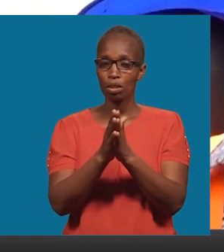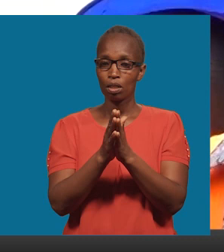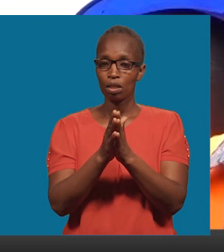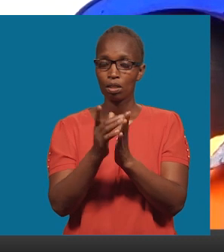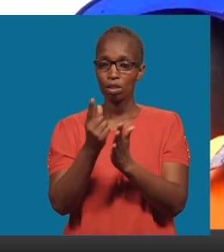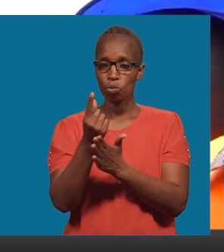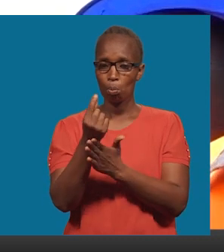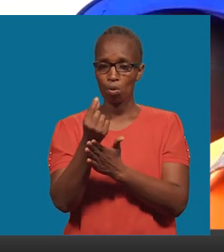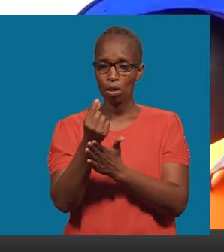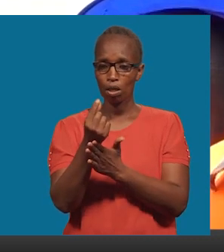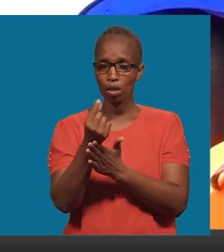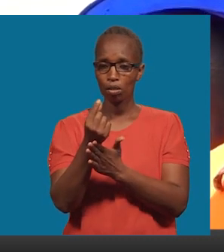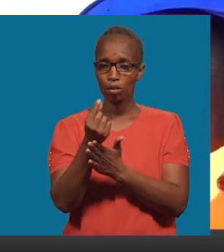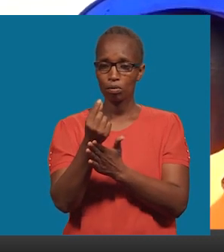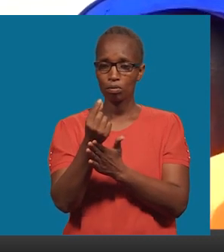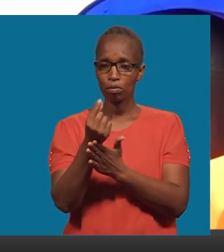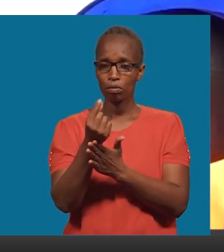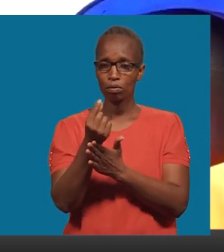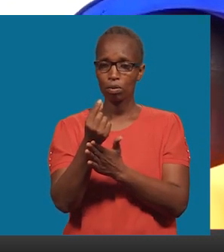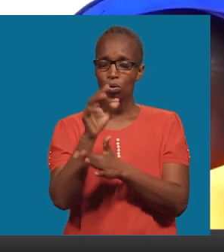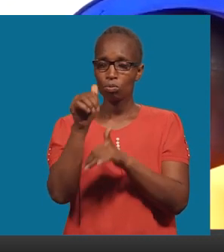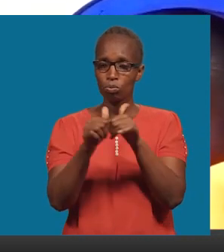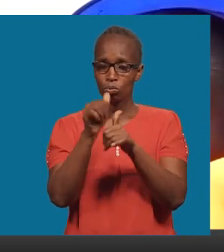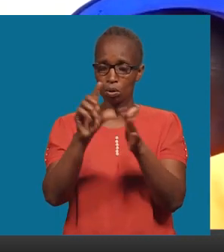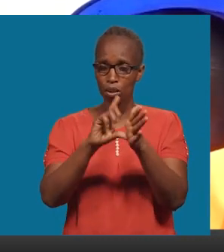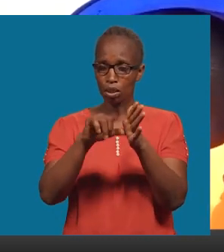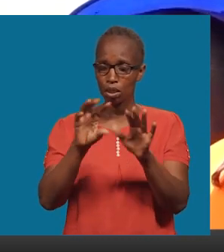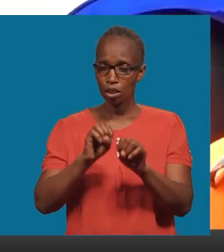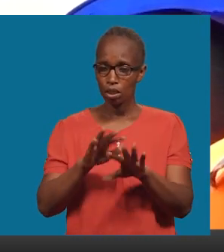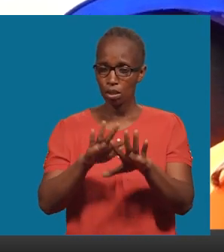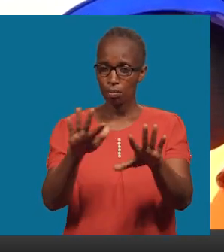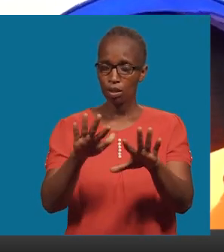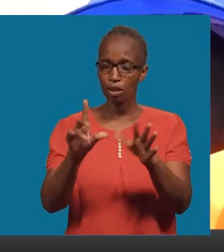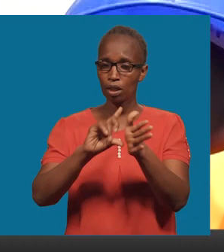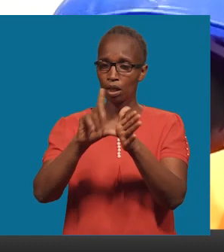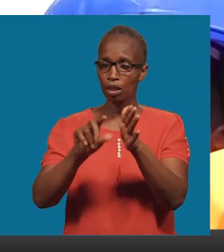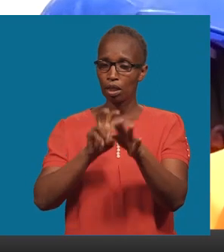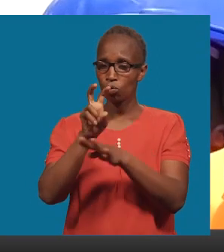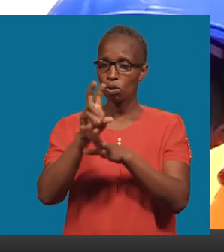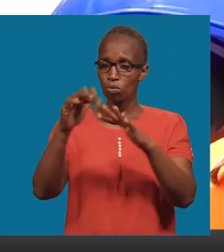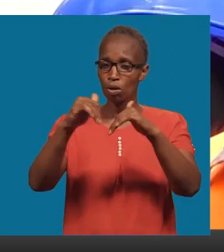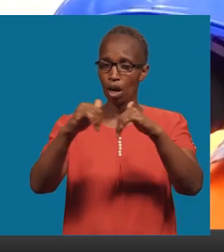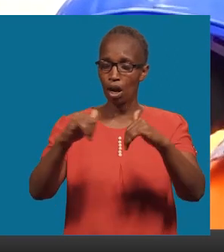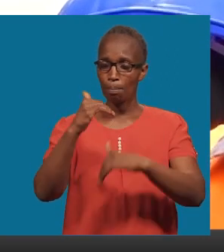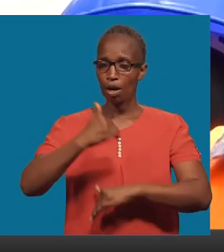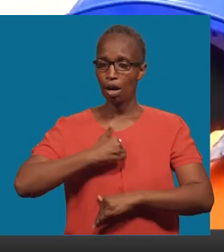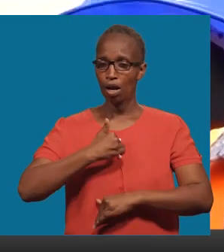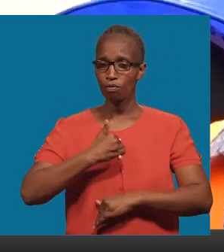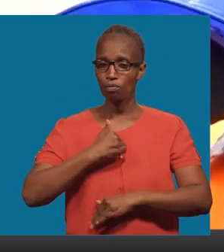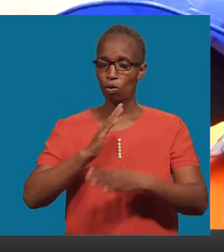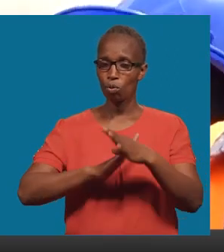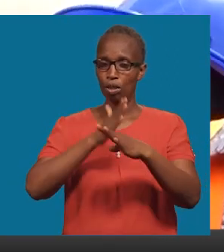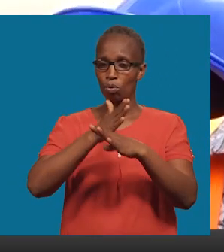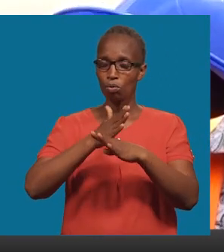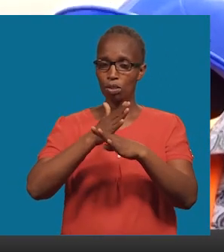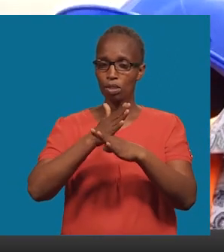crusher in Ogwere. Then we spread out to Eshiara. Then we saw that there was a gap in the value chain of the construction